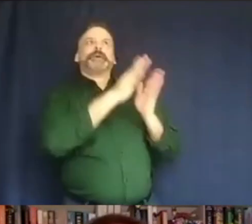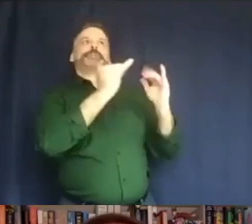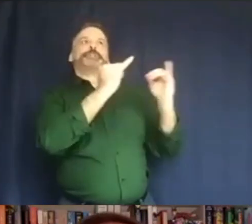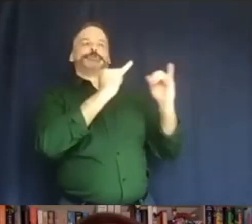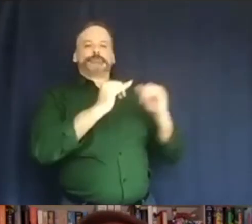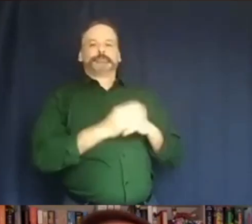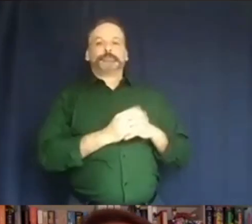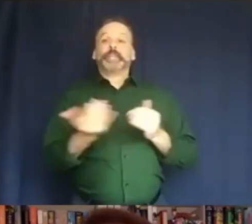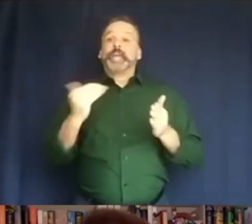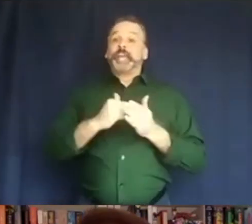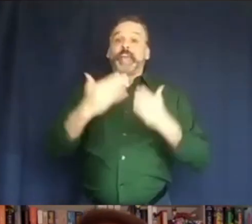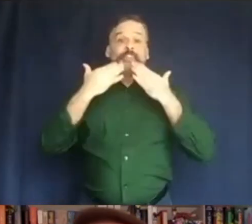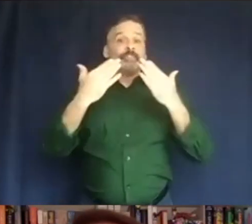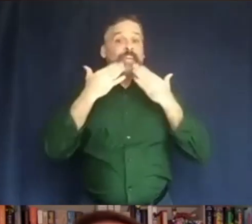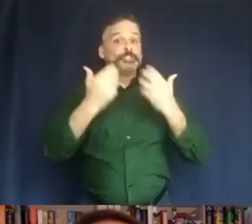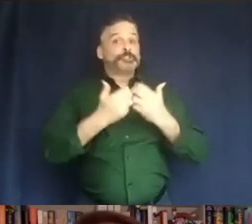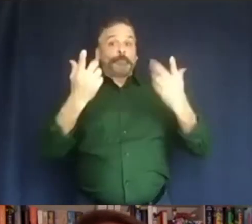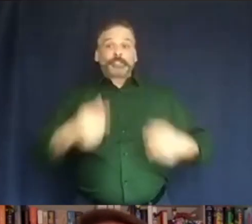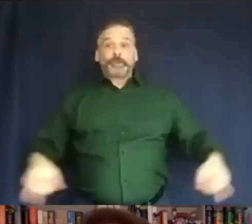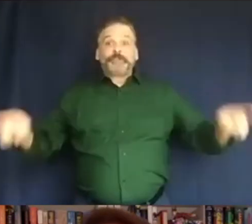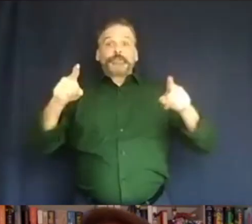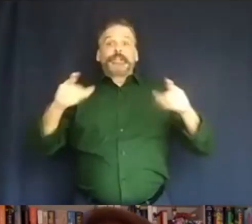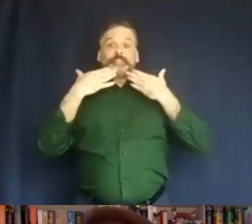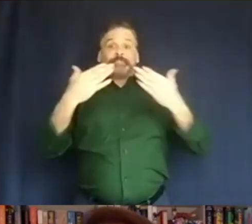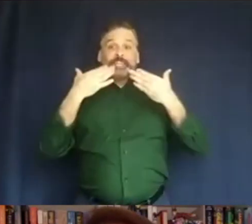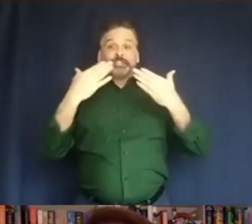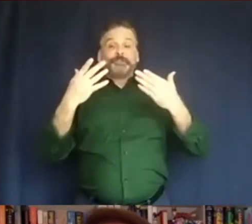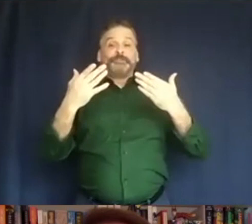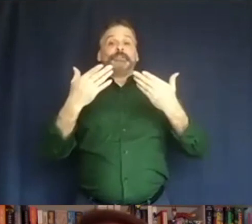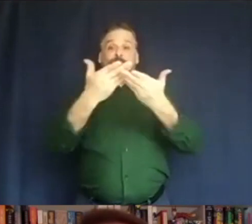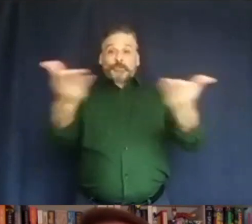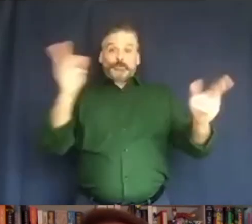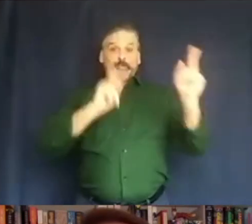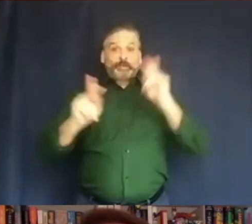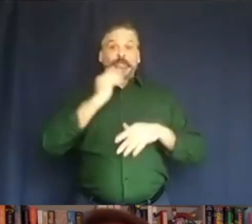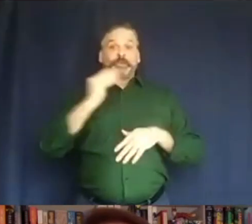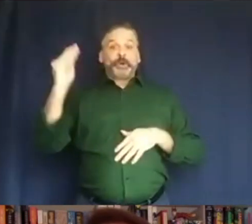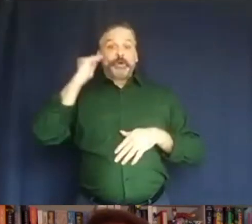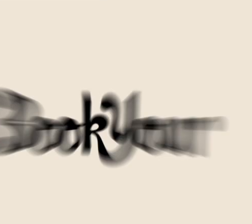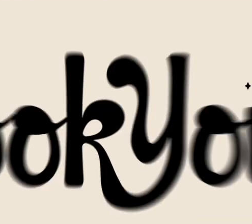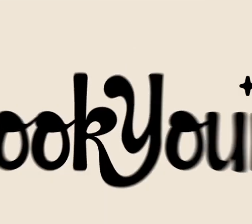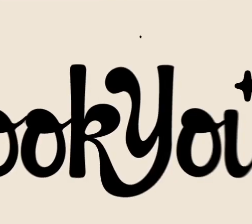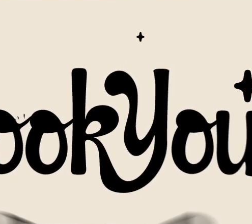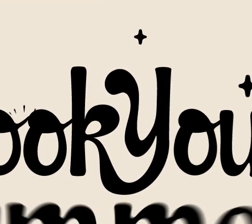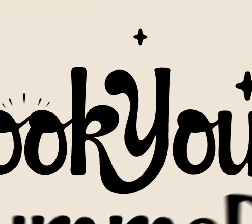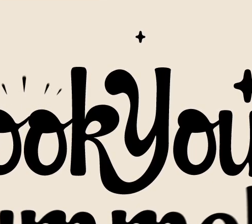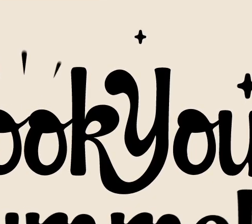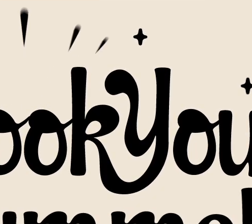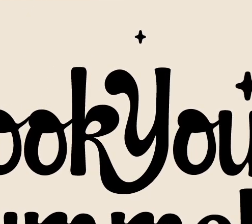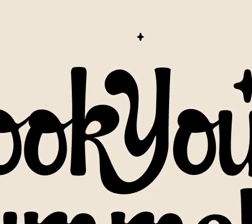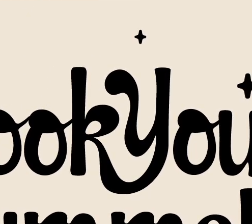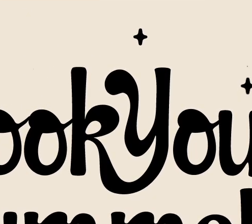Well, again, thank you so much to everyone, and thank you so much to everyone at home, and happy reading.